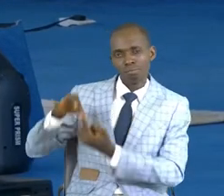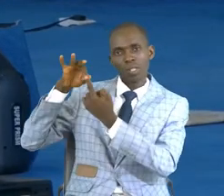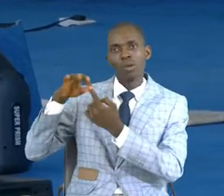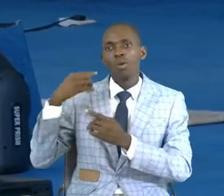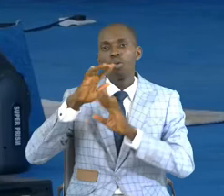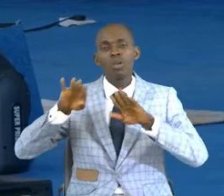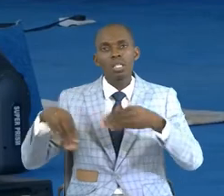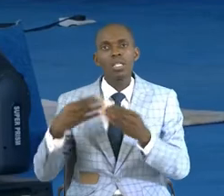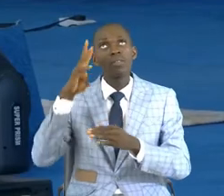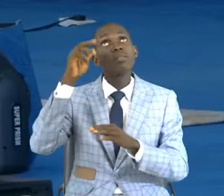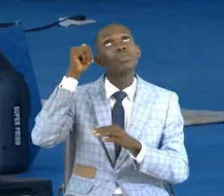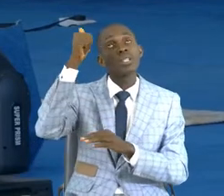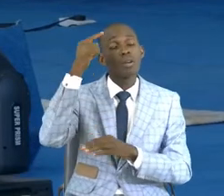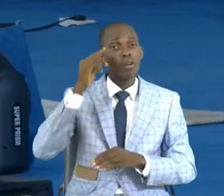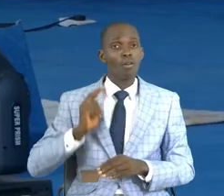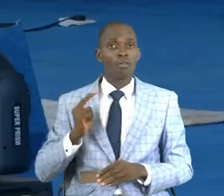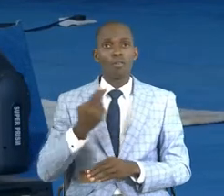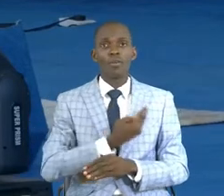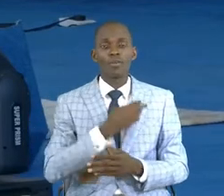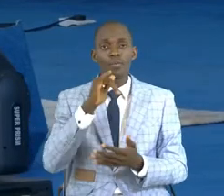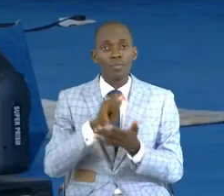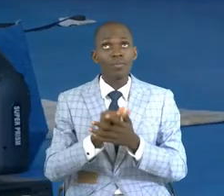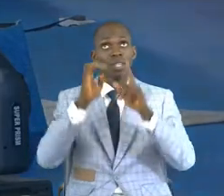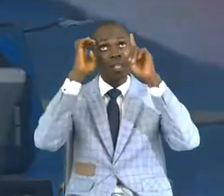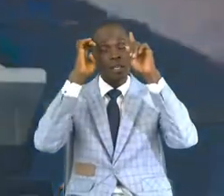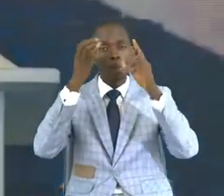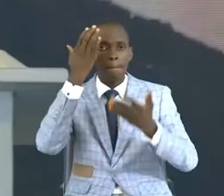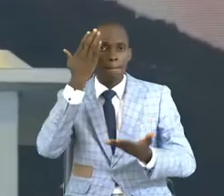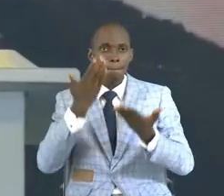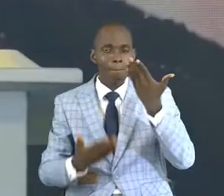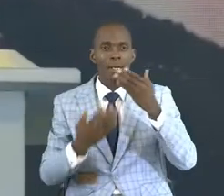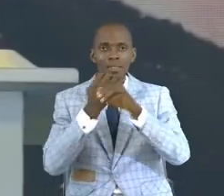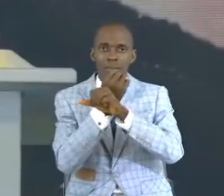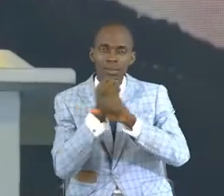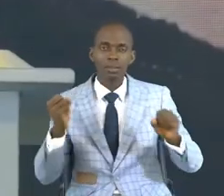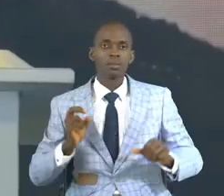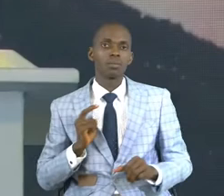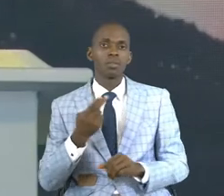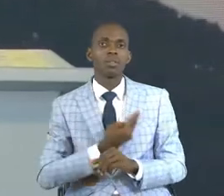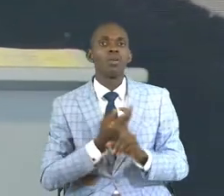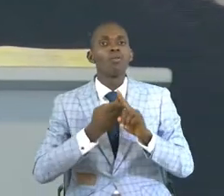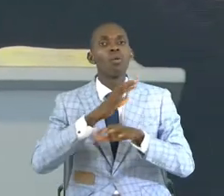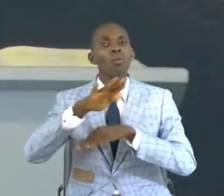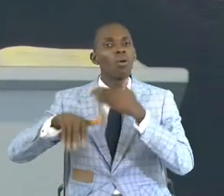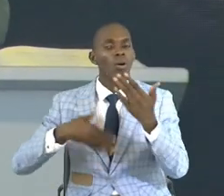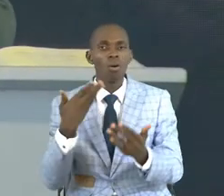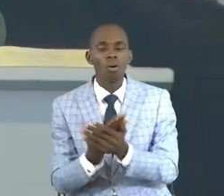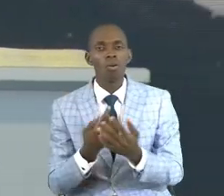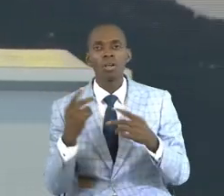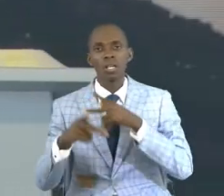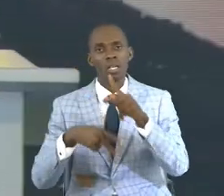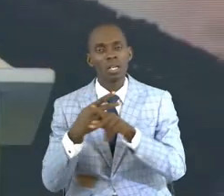for us, that he might redeem us from all iniquity,